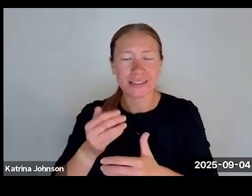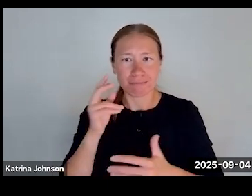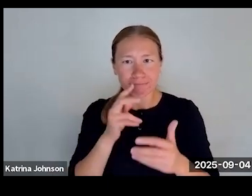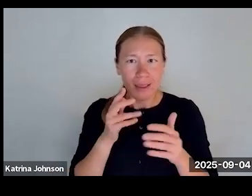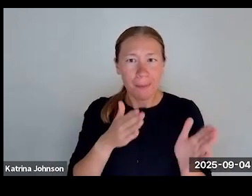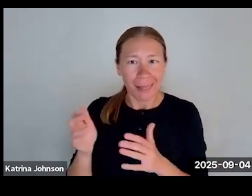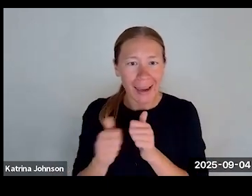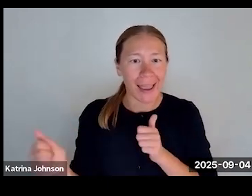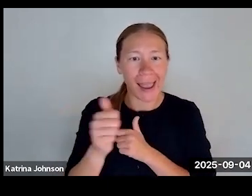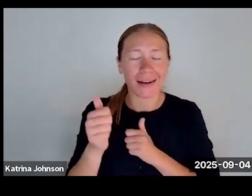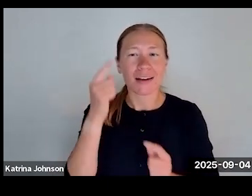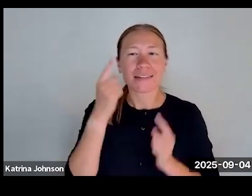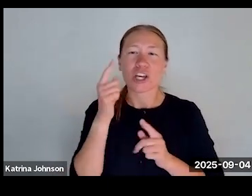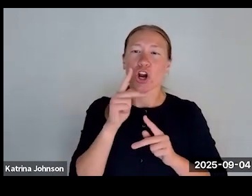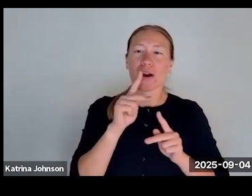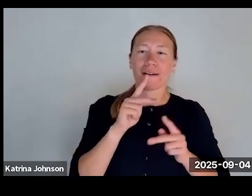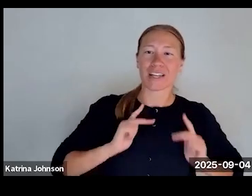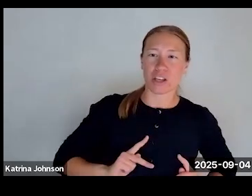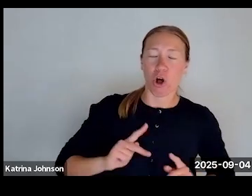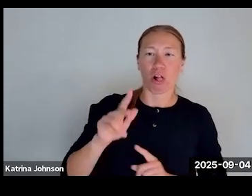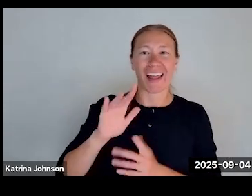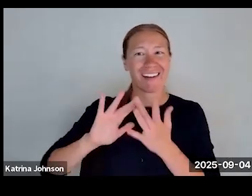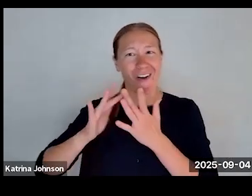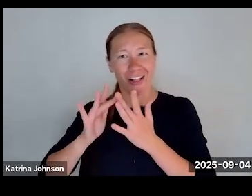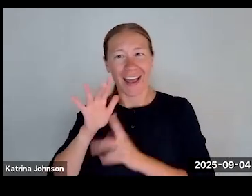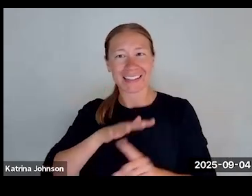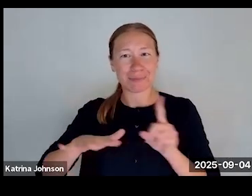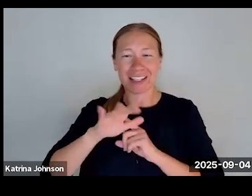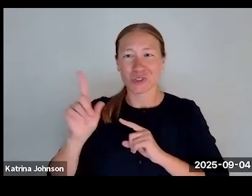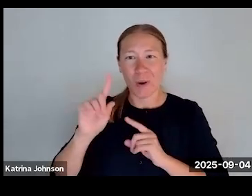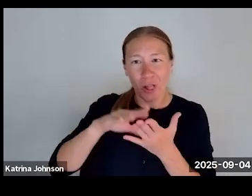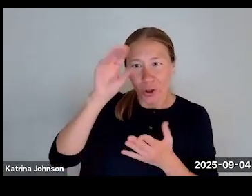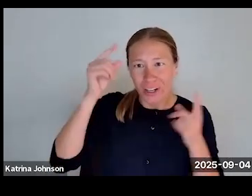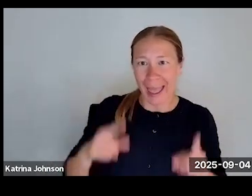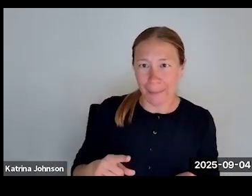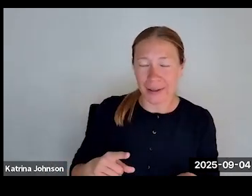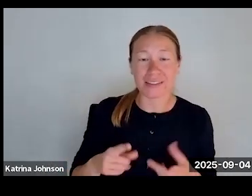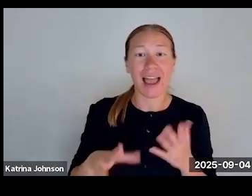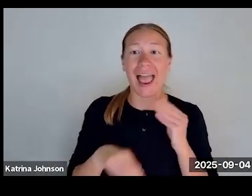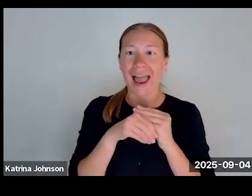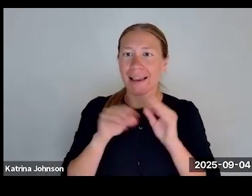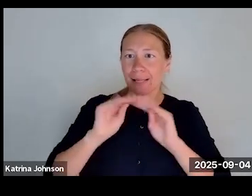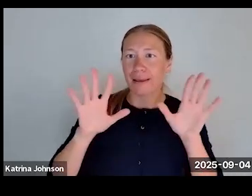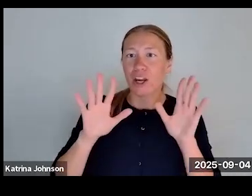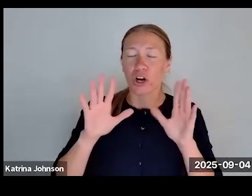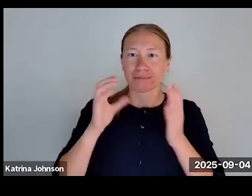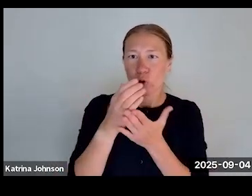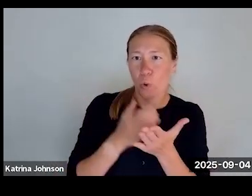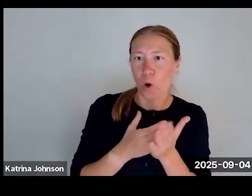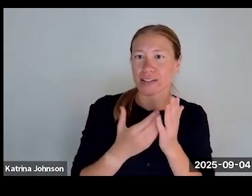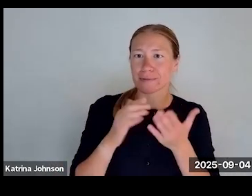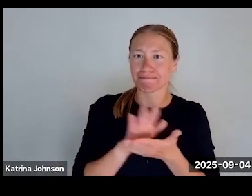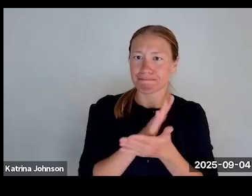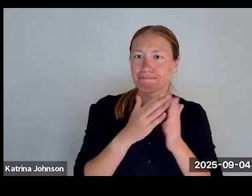the physical and virtual spaces where learning happens. Adding clear syllabus statements, encouraging